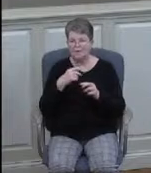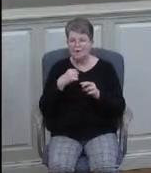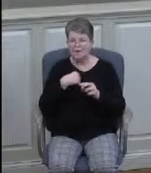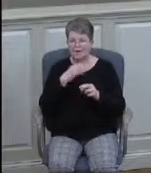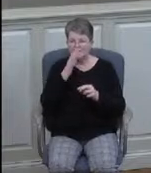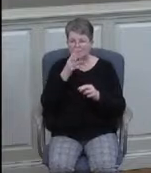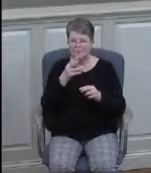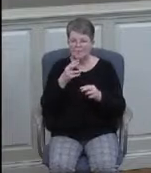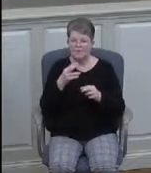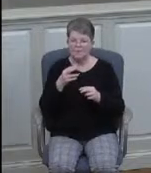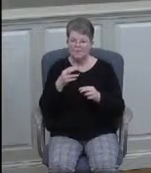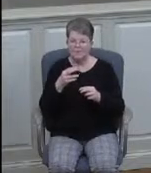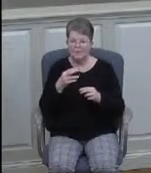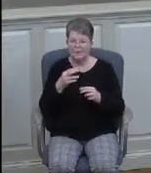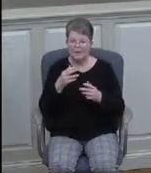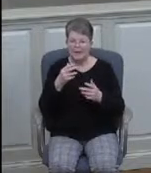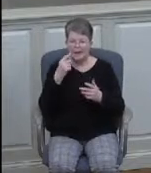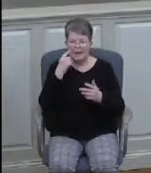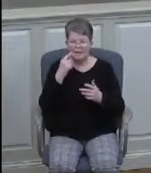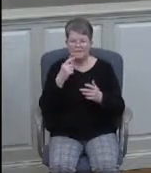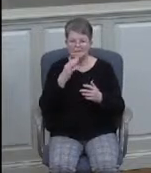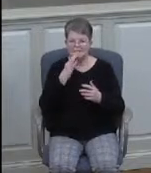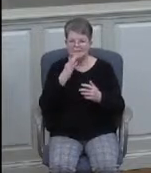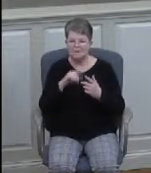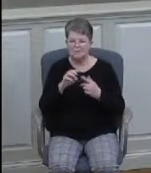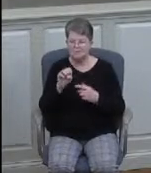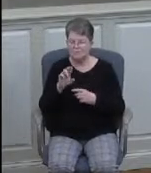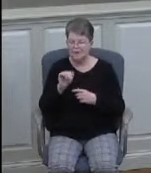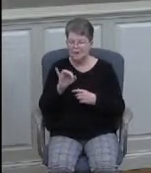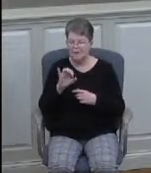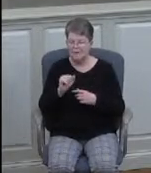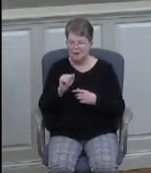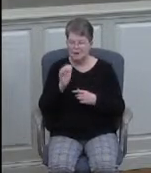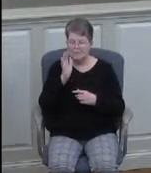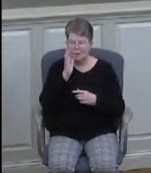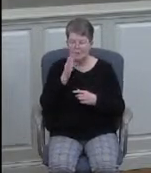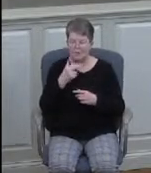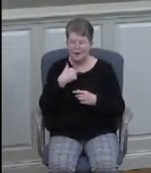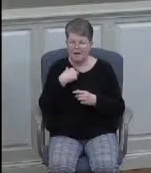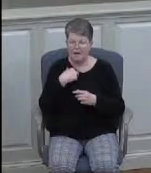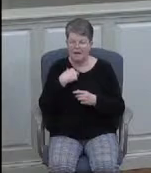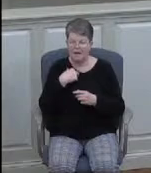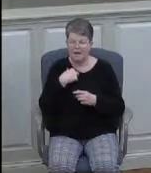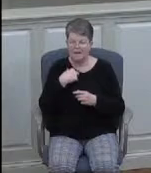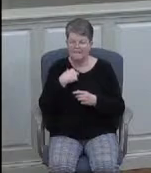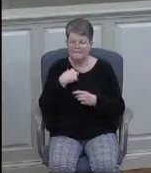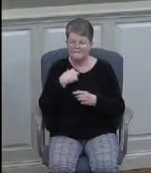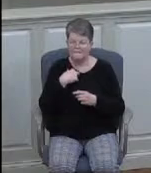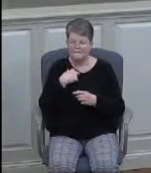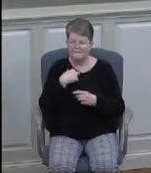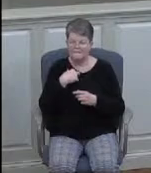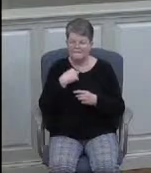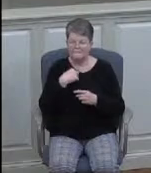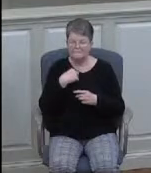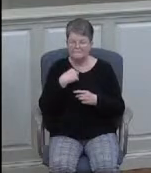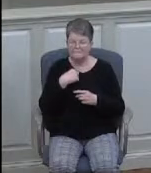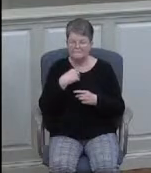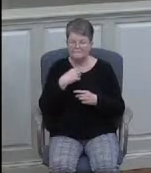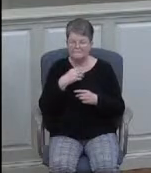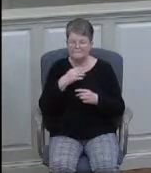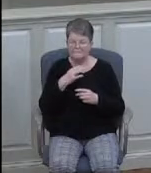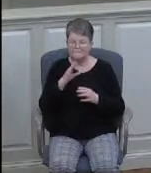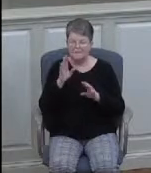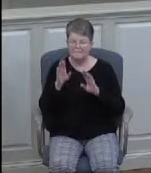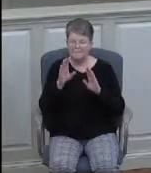the, I think I talked to Erica today, and I think we'll have the bid in 2 weeks for the flowers themselves to